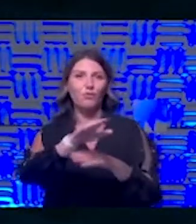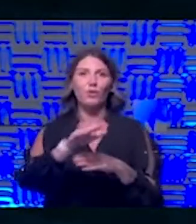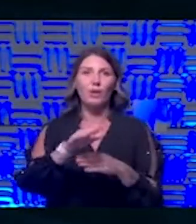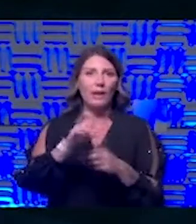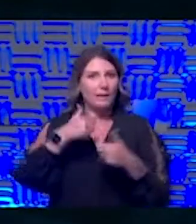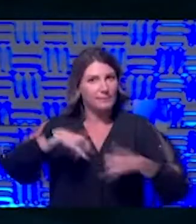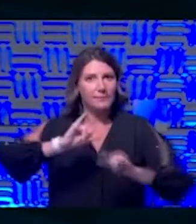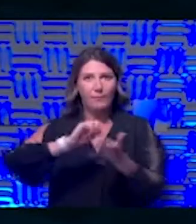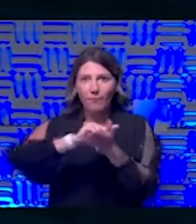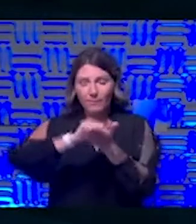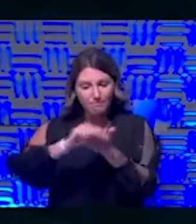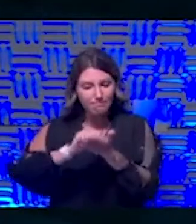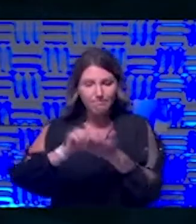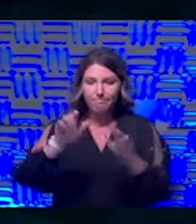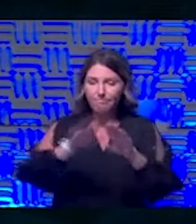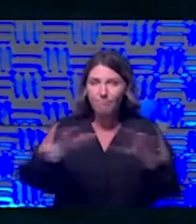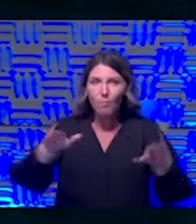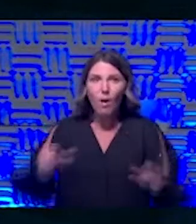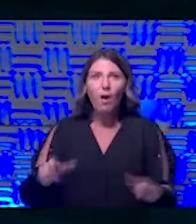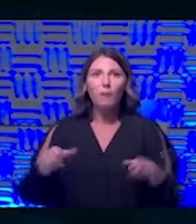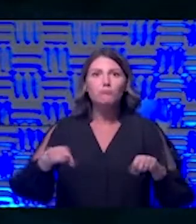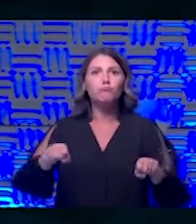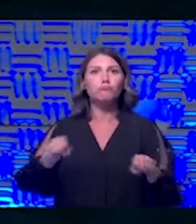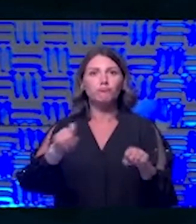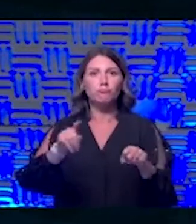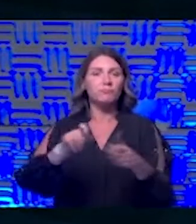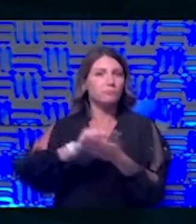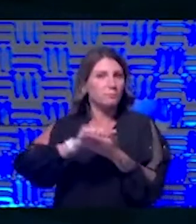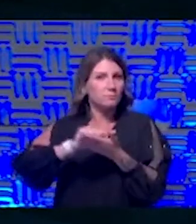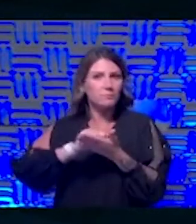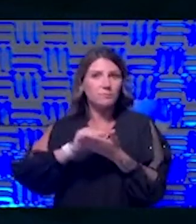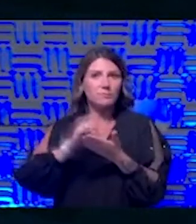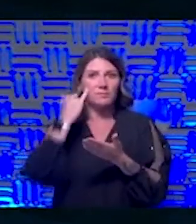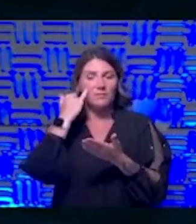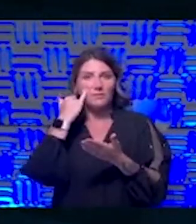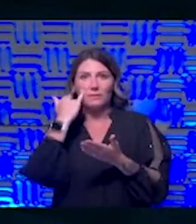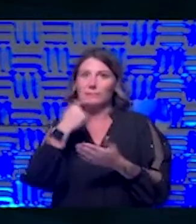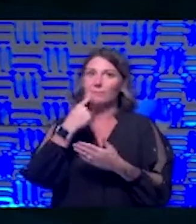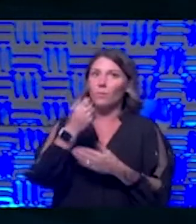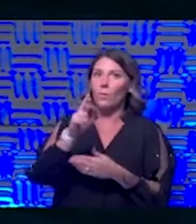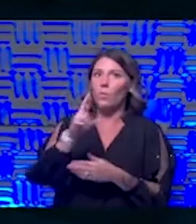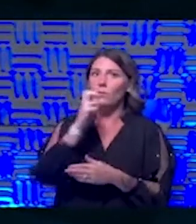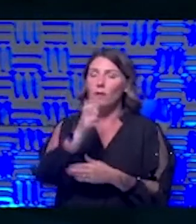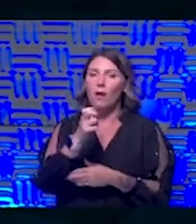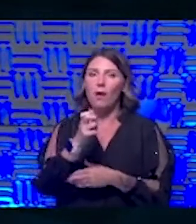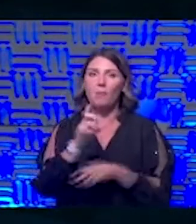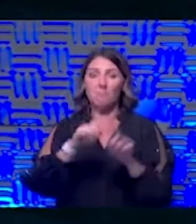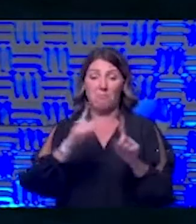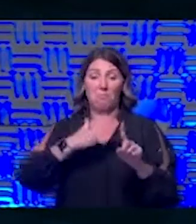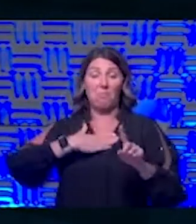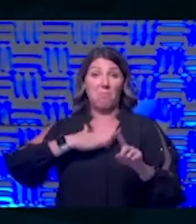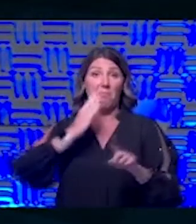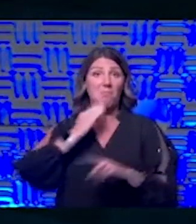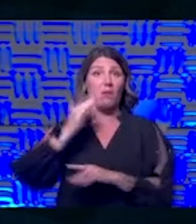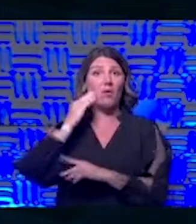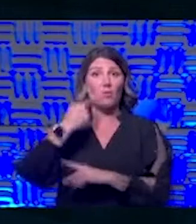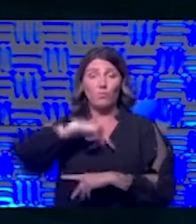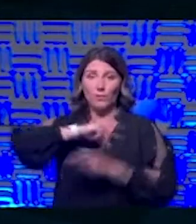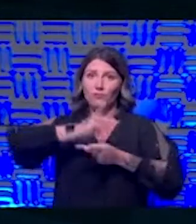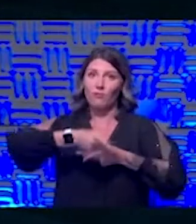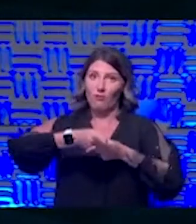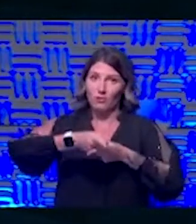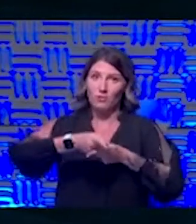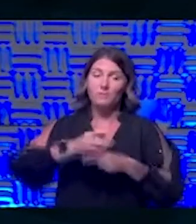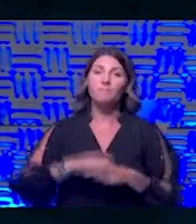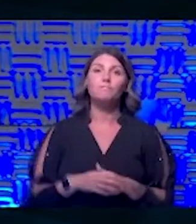still wipe things down, whether that's indicated or not. We really err on the side of caution in my household. But I think